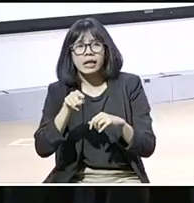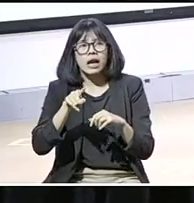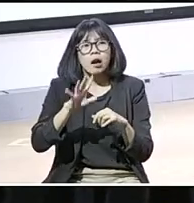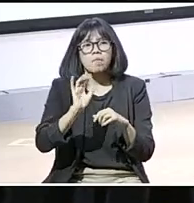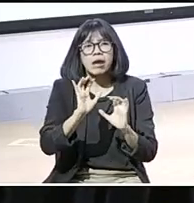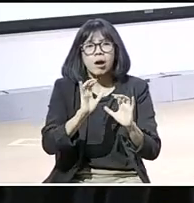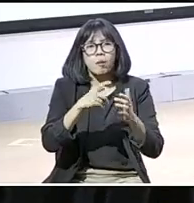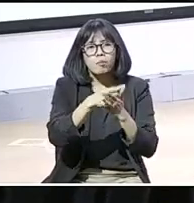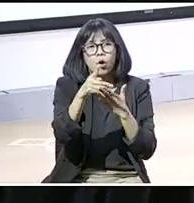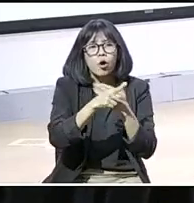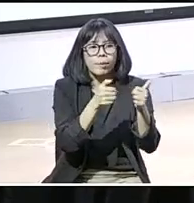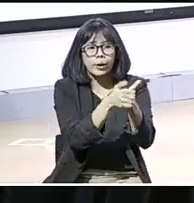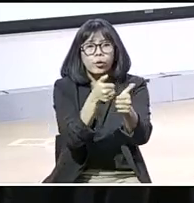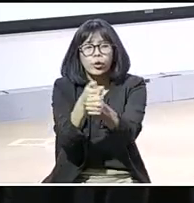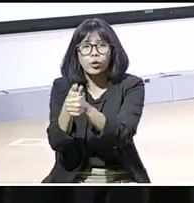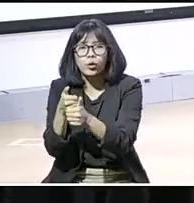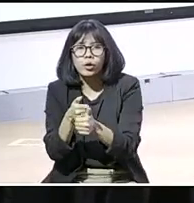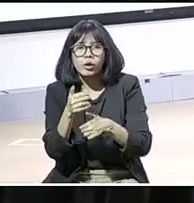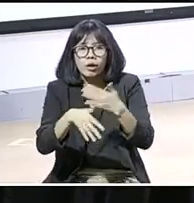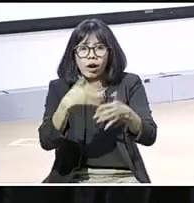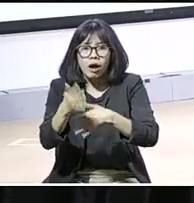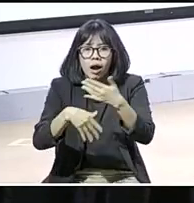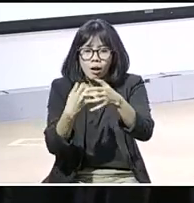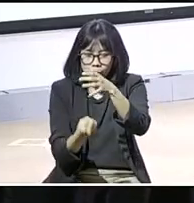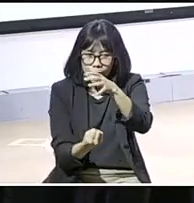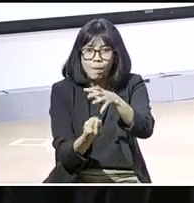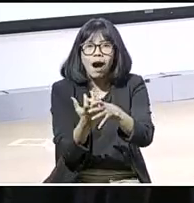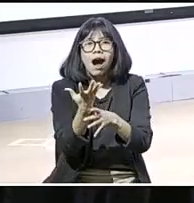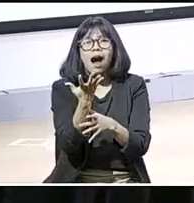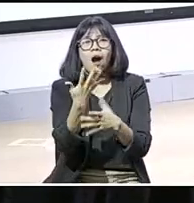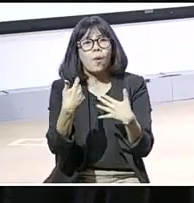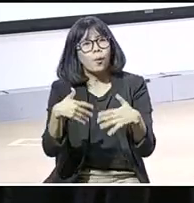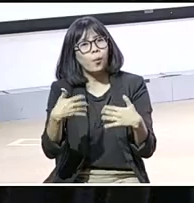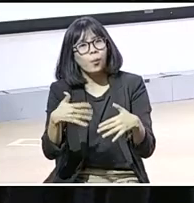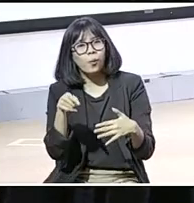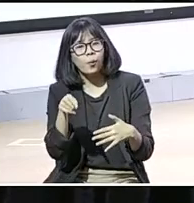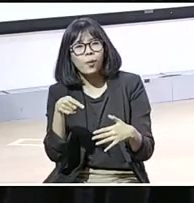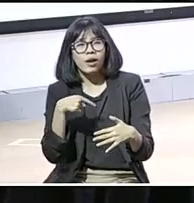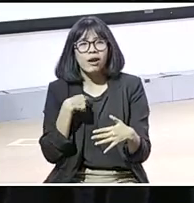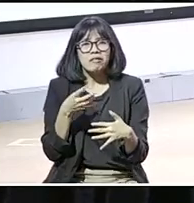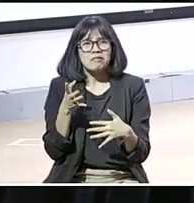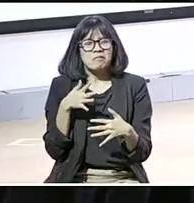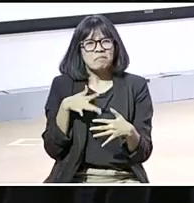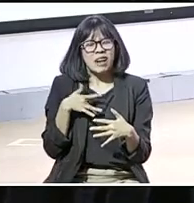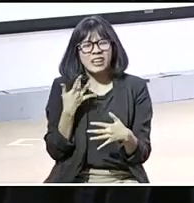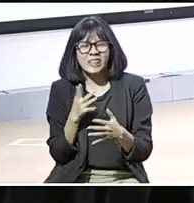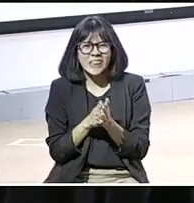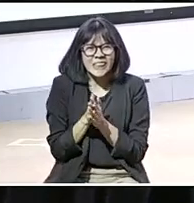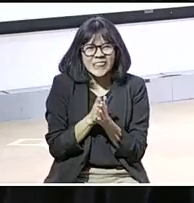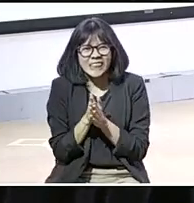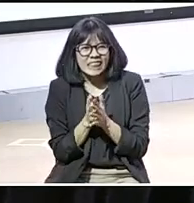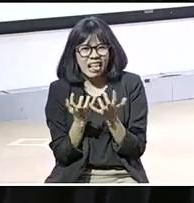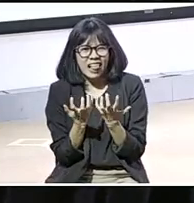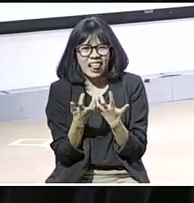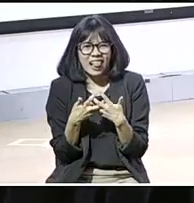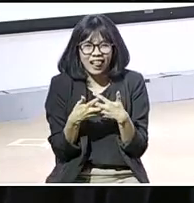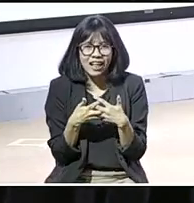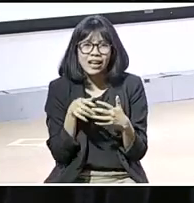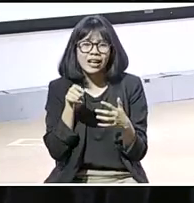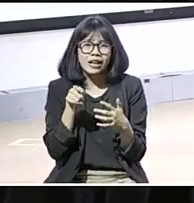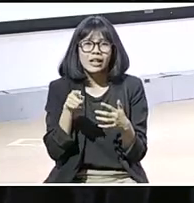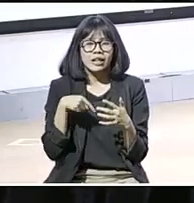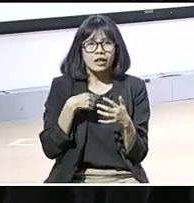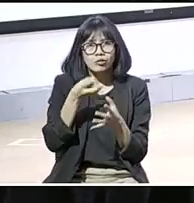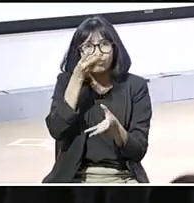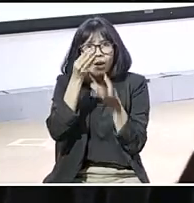team that played against Michael Jordan in the NBA Finals. Yep. We did lose, but we were there. as far as how did my